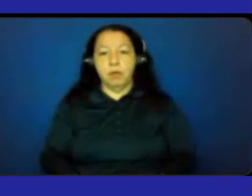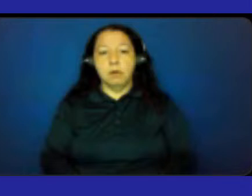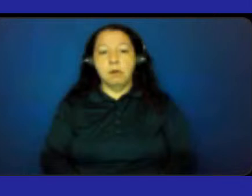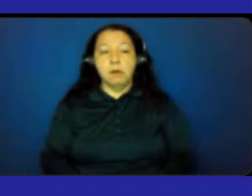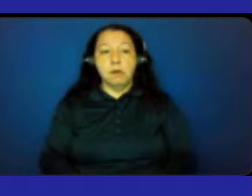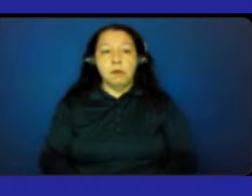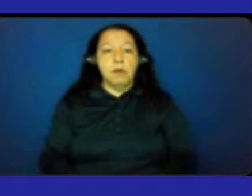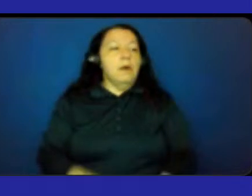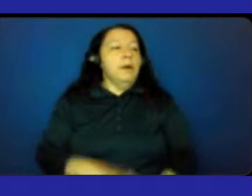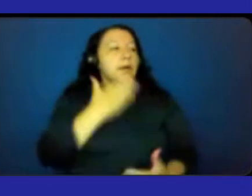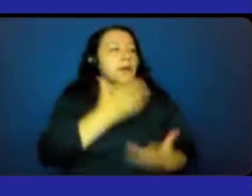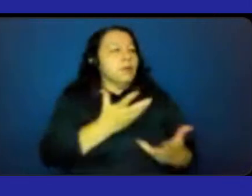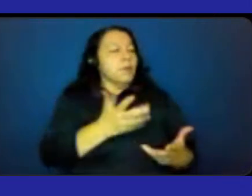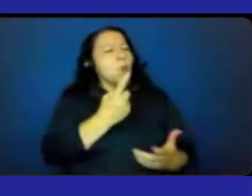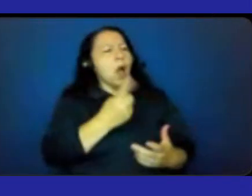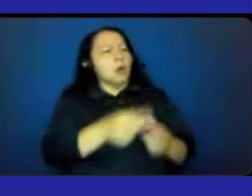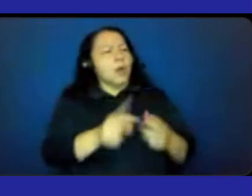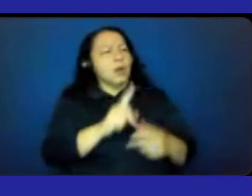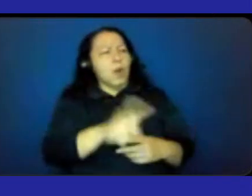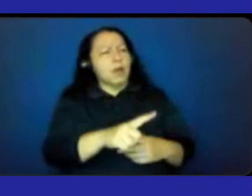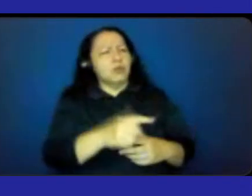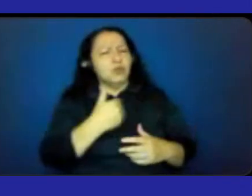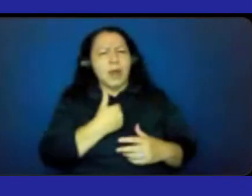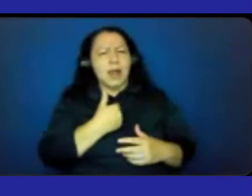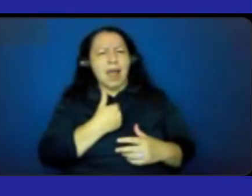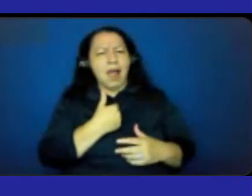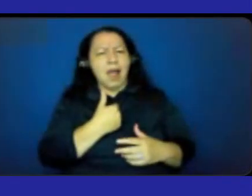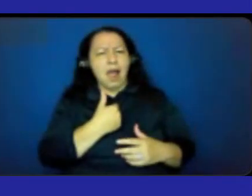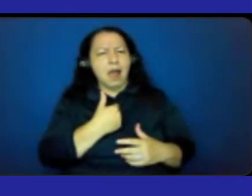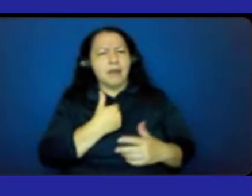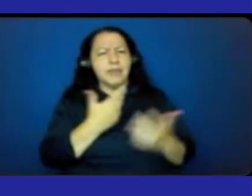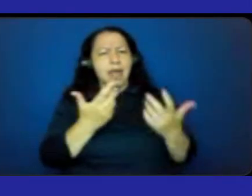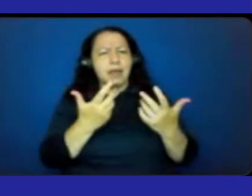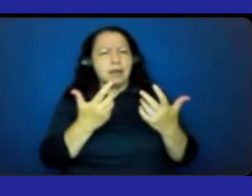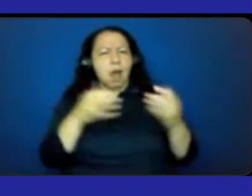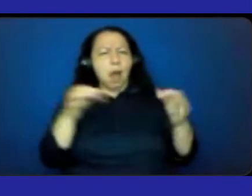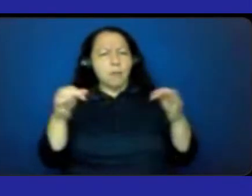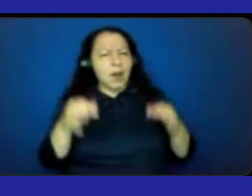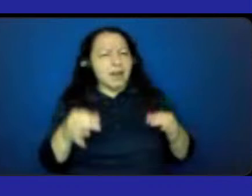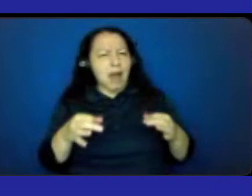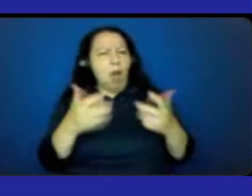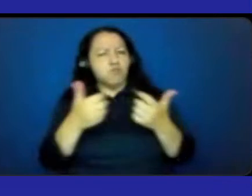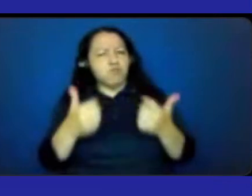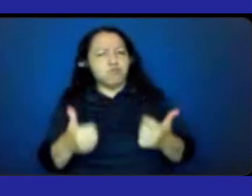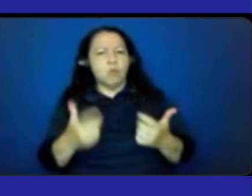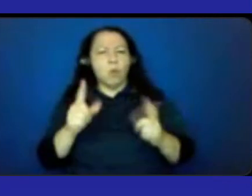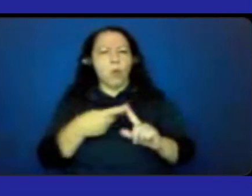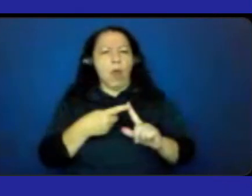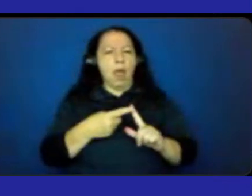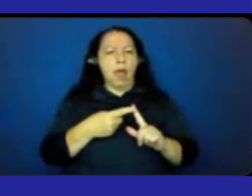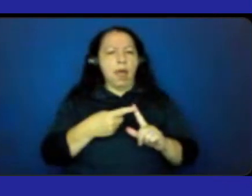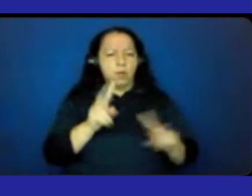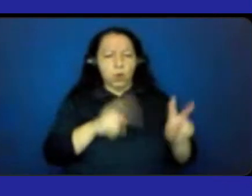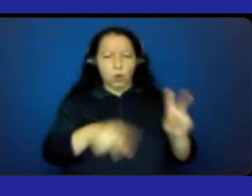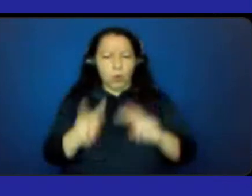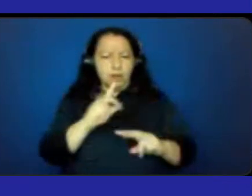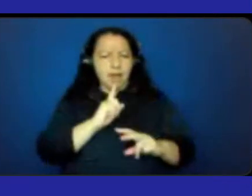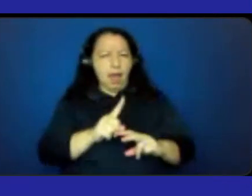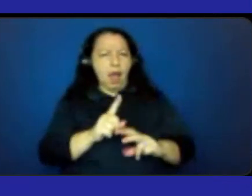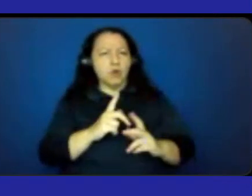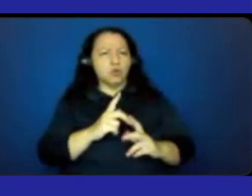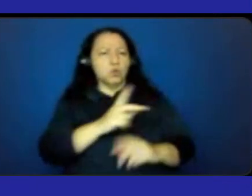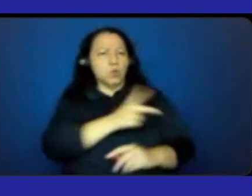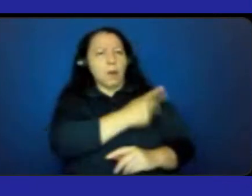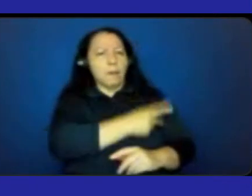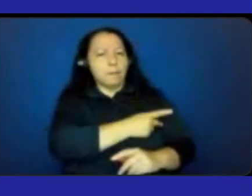Thank you so much. One quick question. Do we have a breakdown when we look at the actual clientele of who